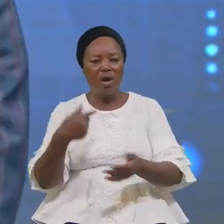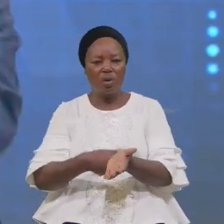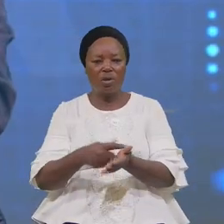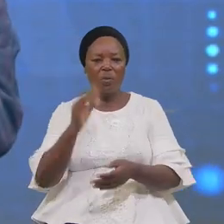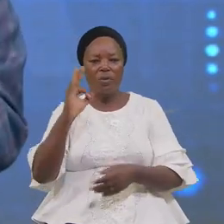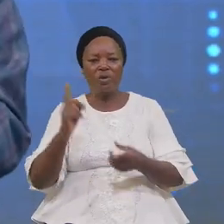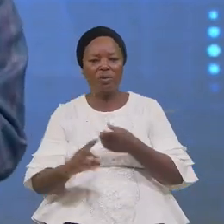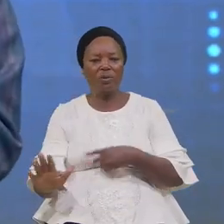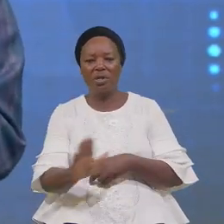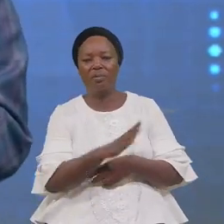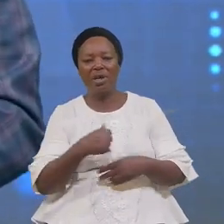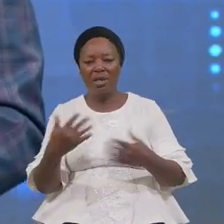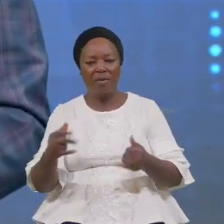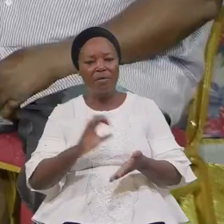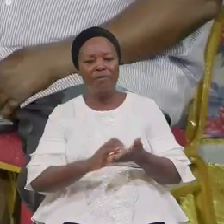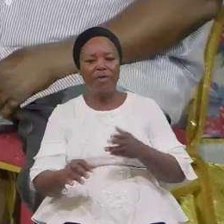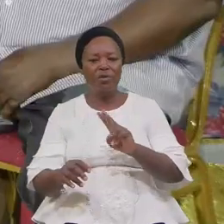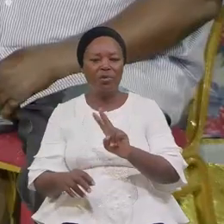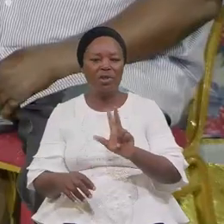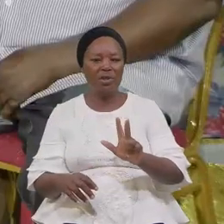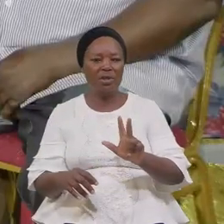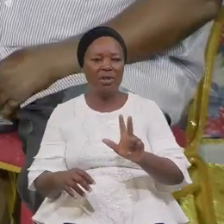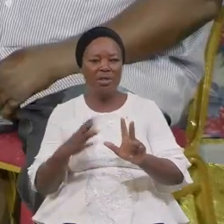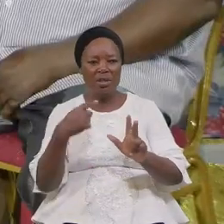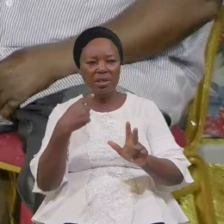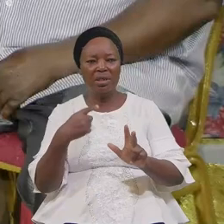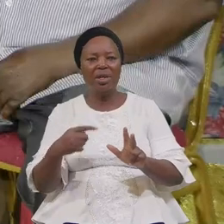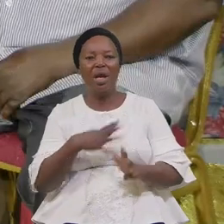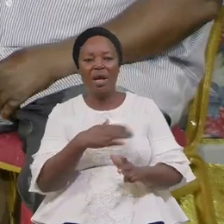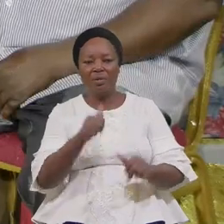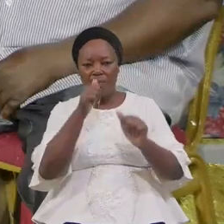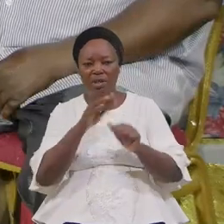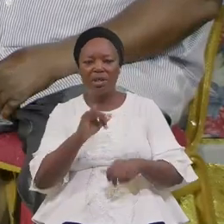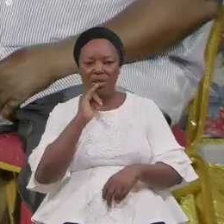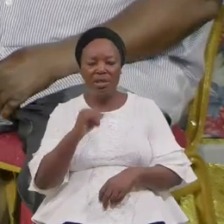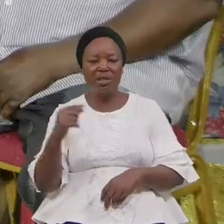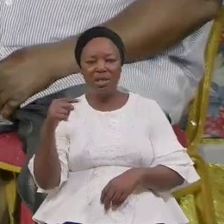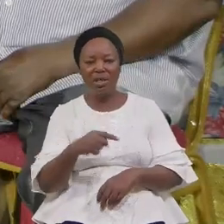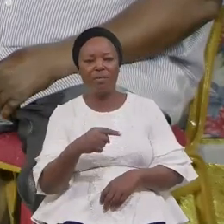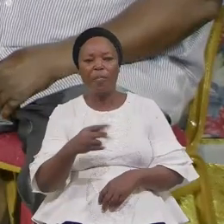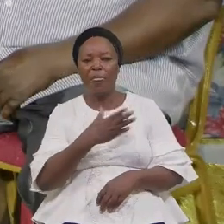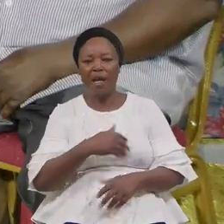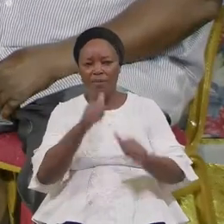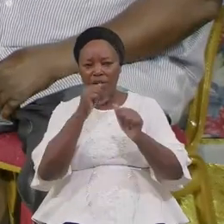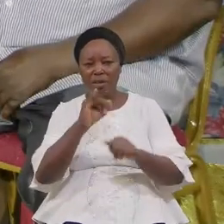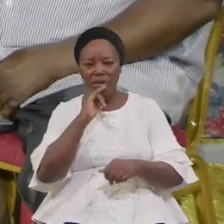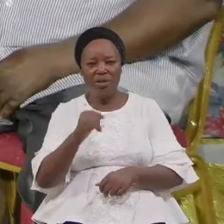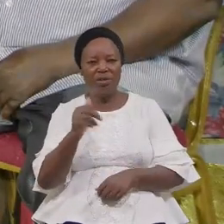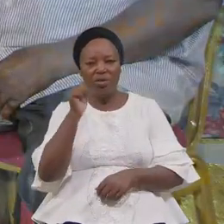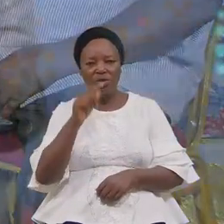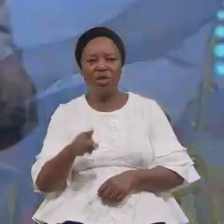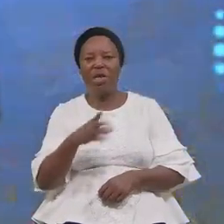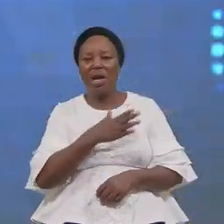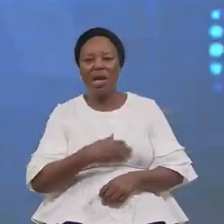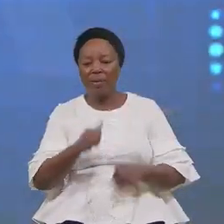Verse 23, it says, and blessed is he, and blessed is she, and blessed is